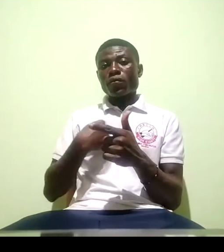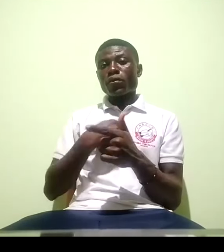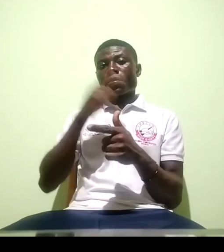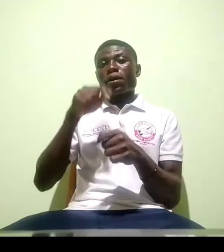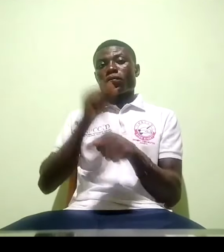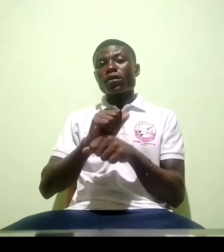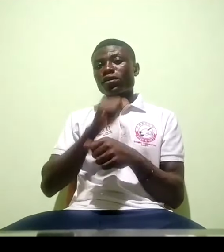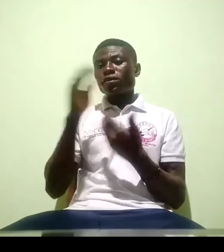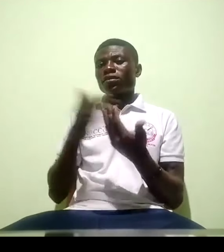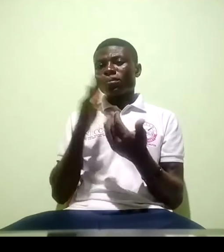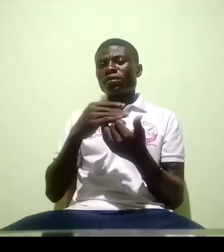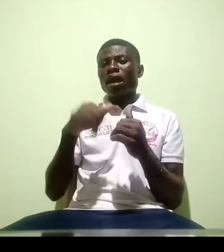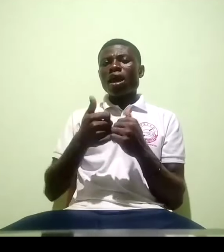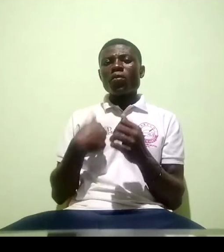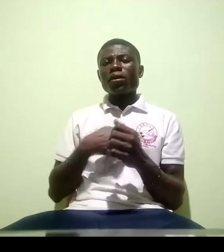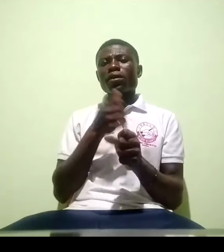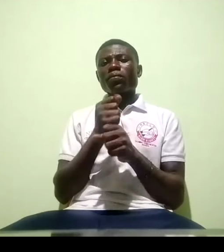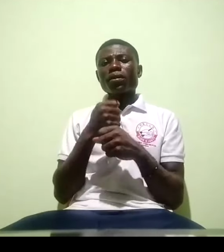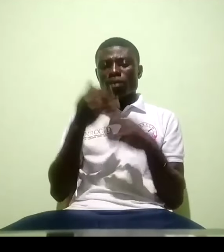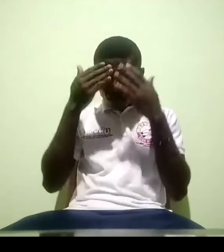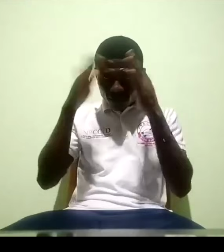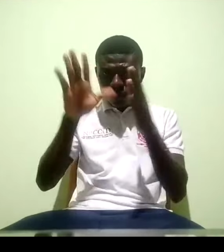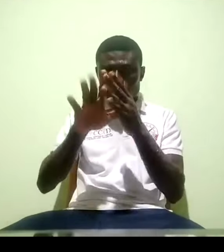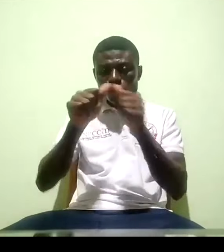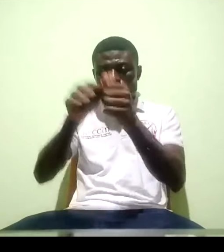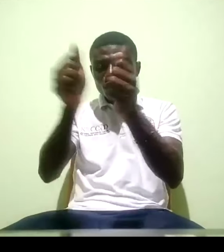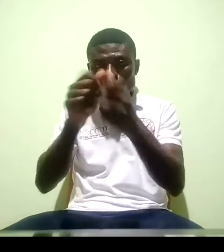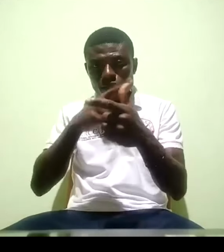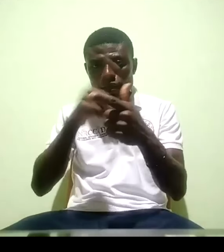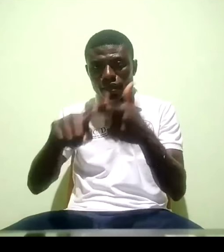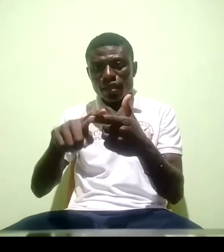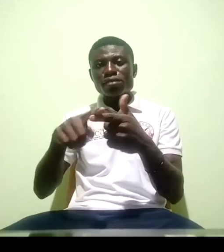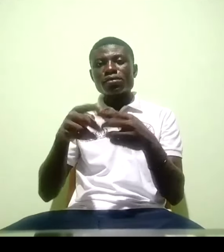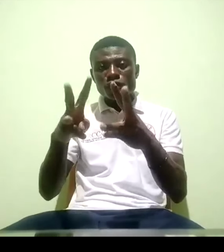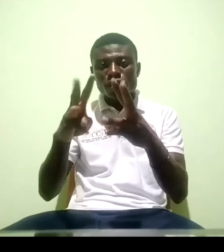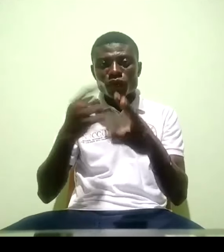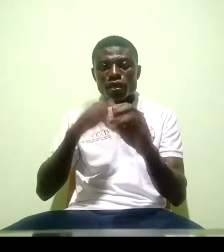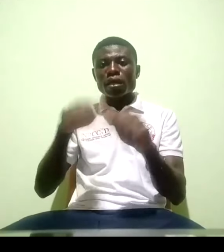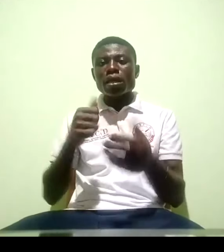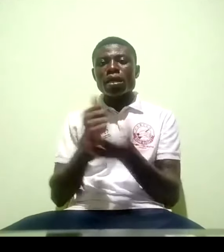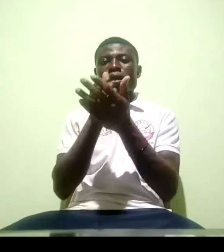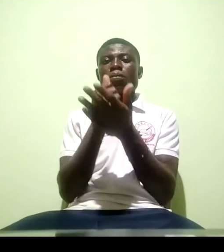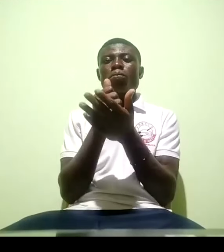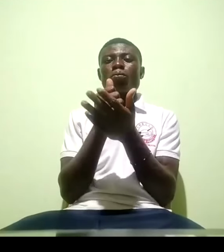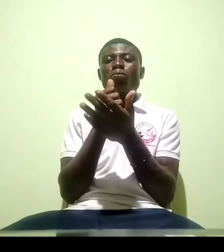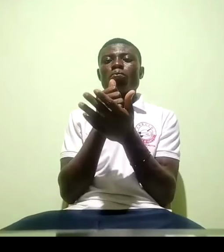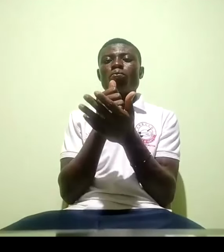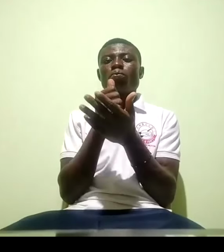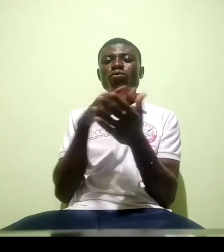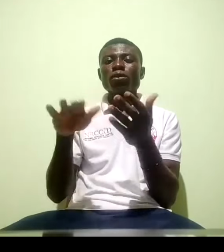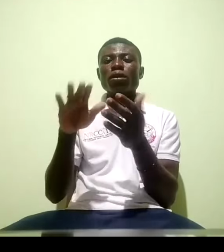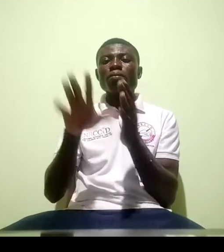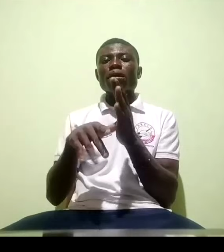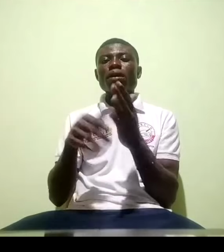easy to create awareness and then take the next step. We can help the children by with learning disabilities in